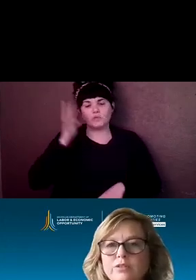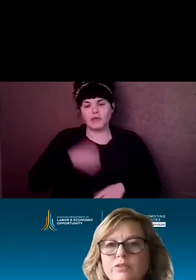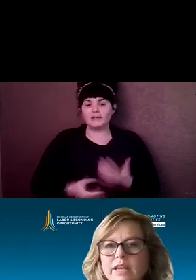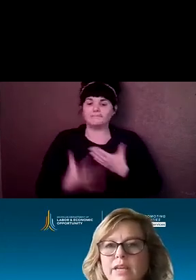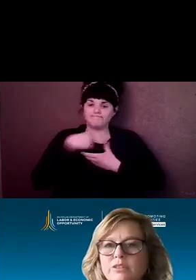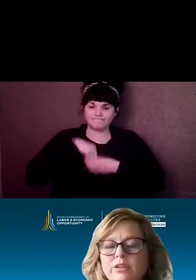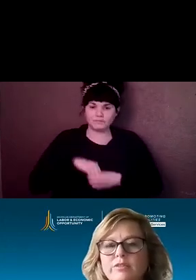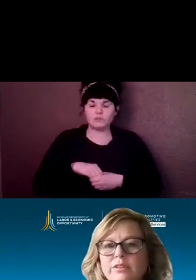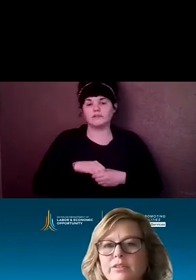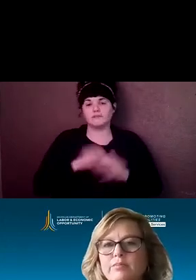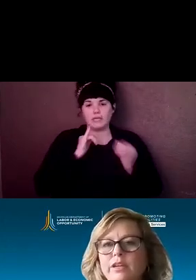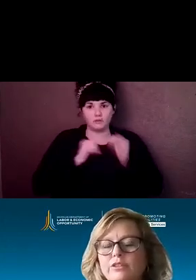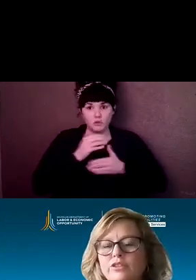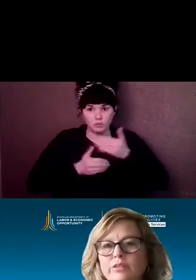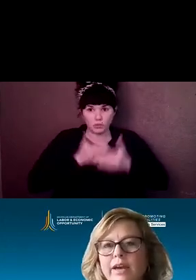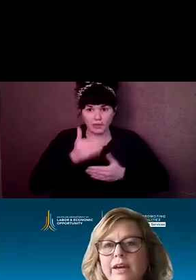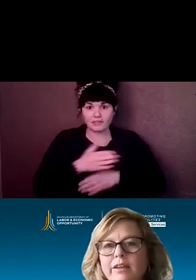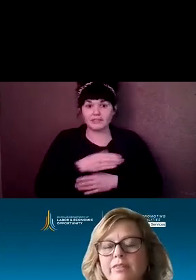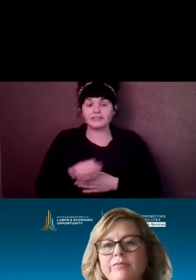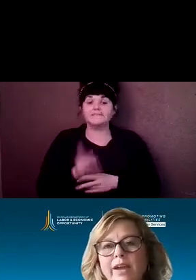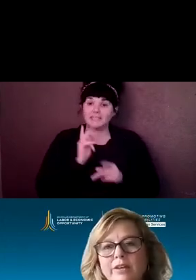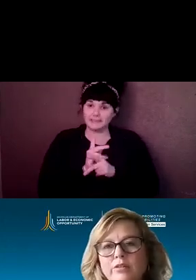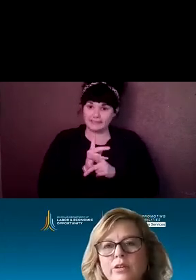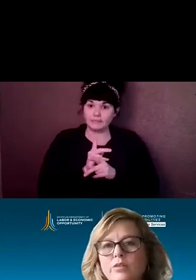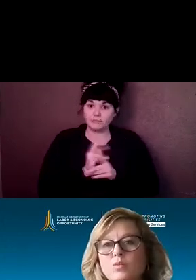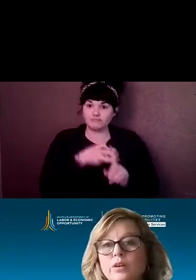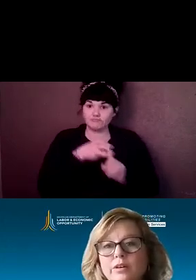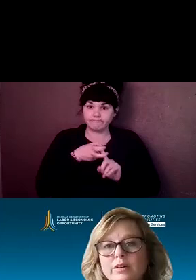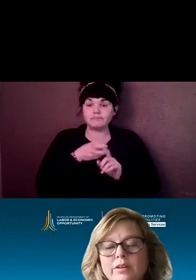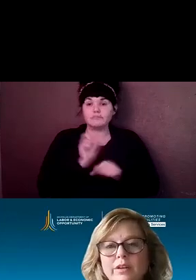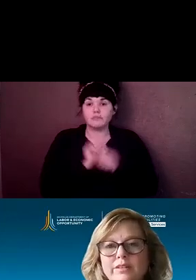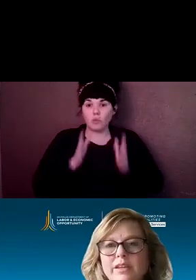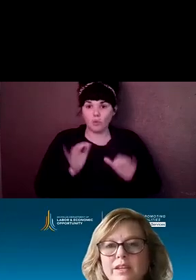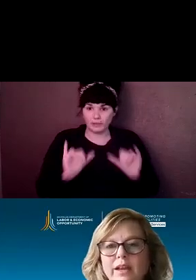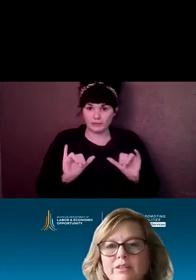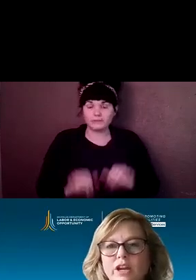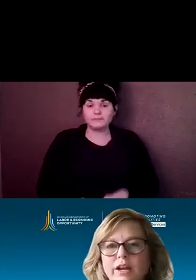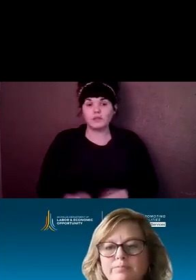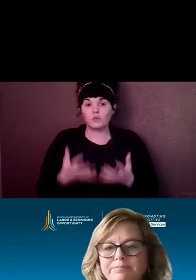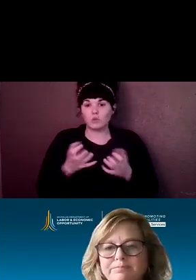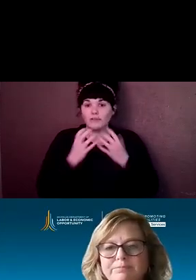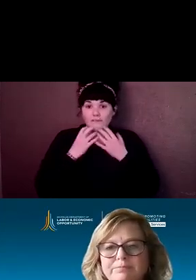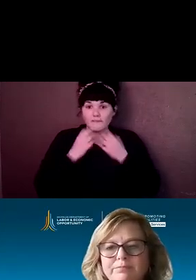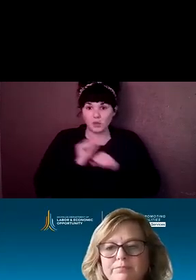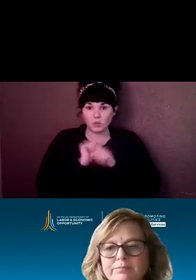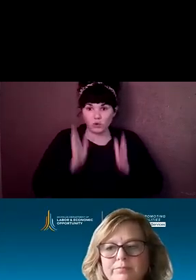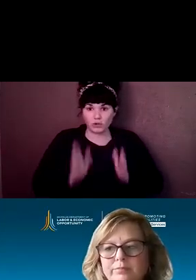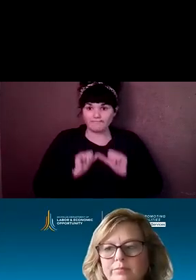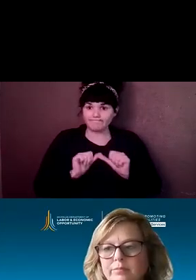and those retention services, making sure that that valued worker is staying on the job.